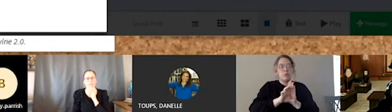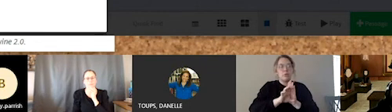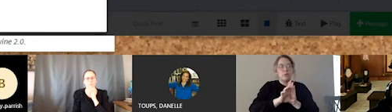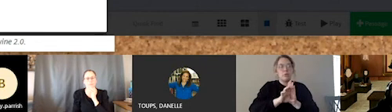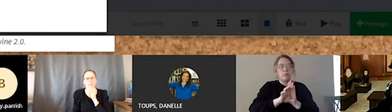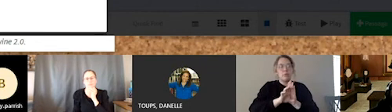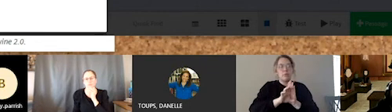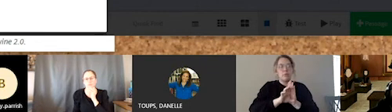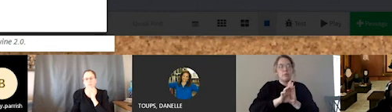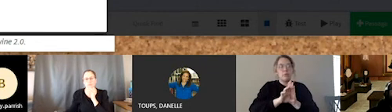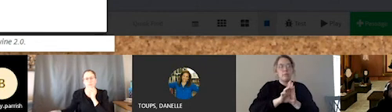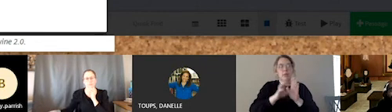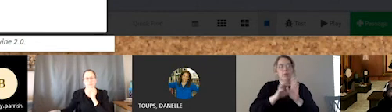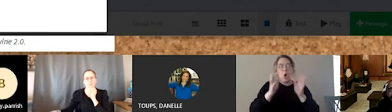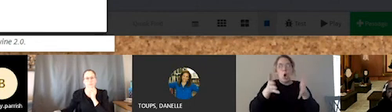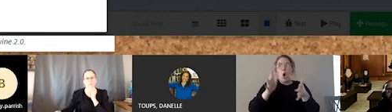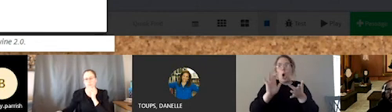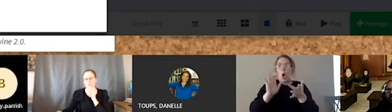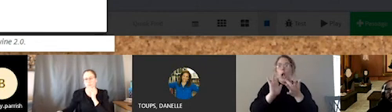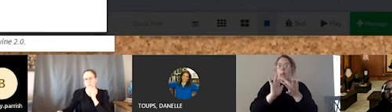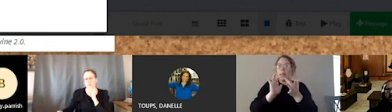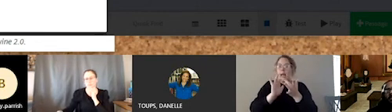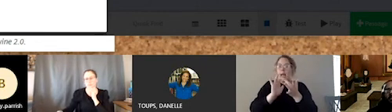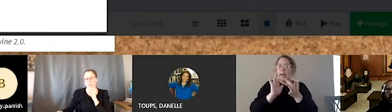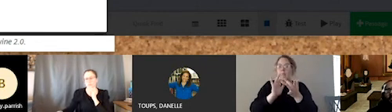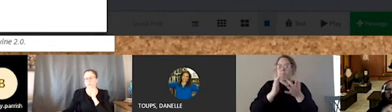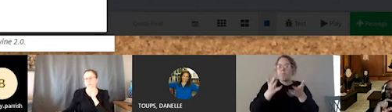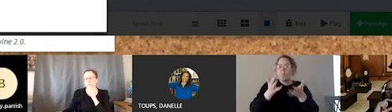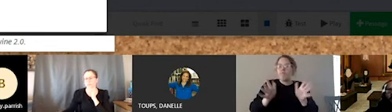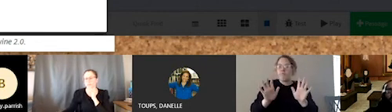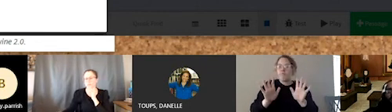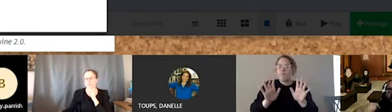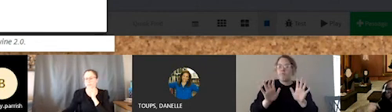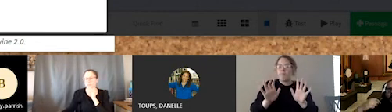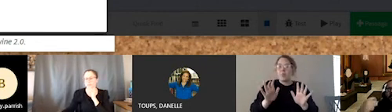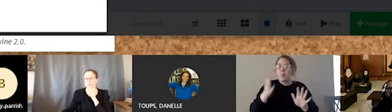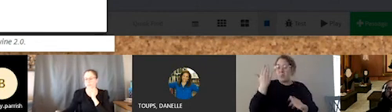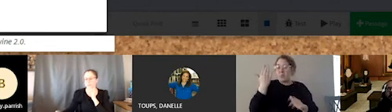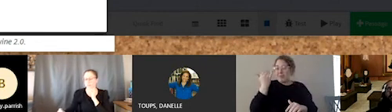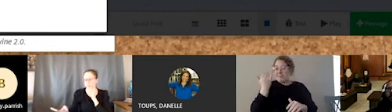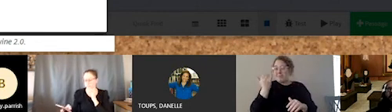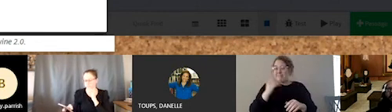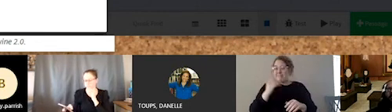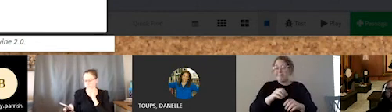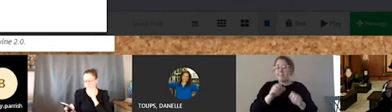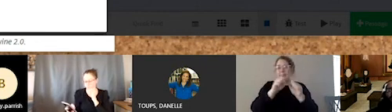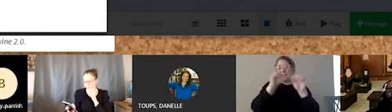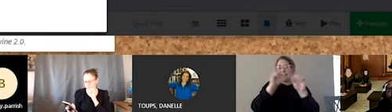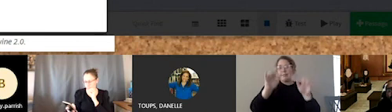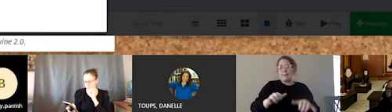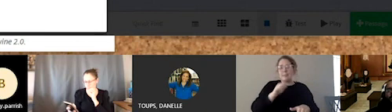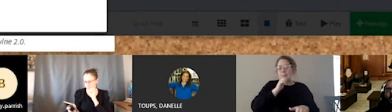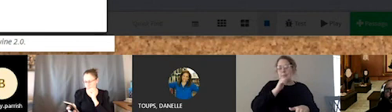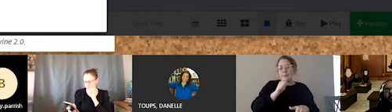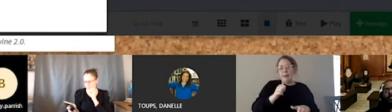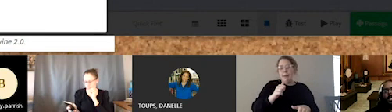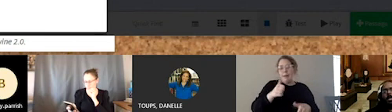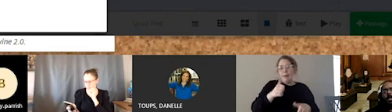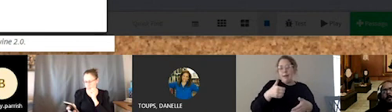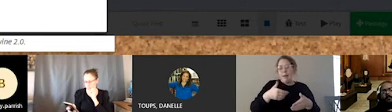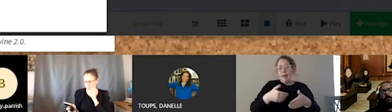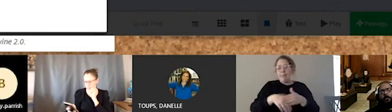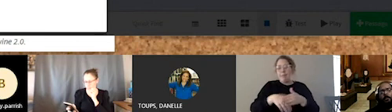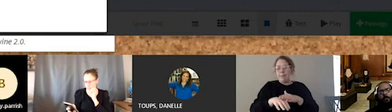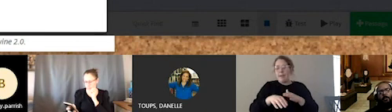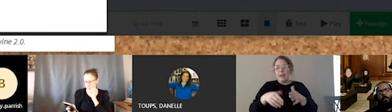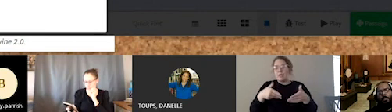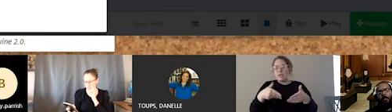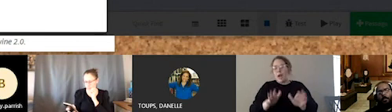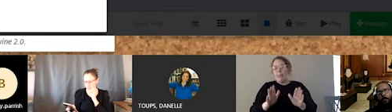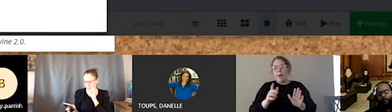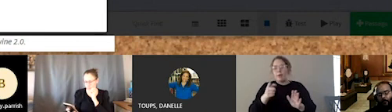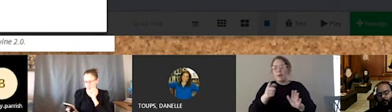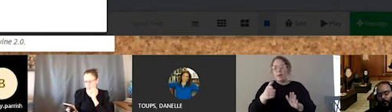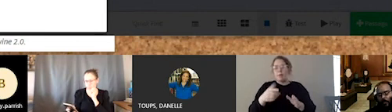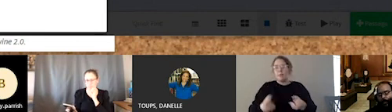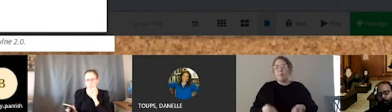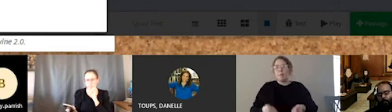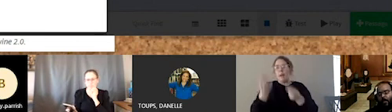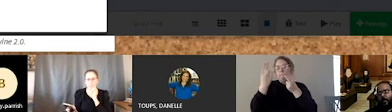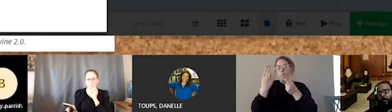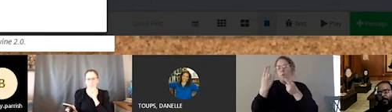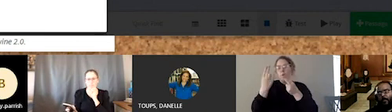online. Why? Because the system does not let you upload directly into the server. So you have to have